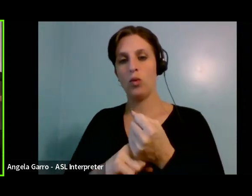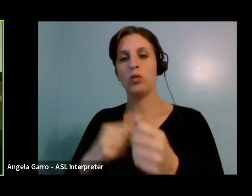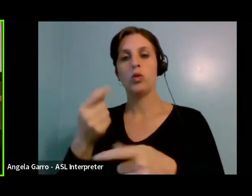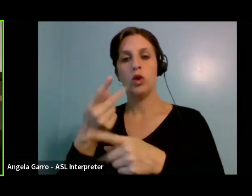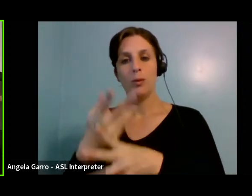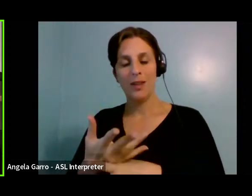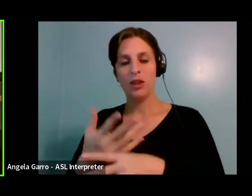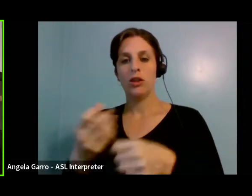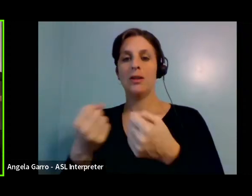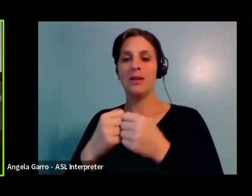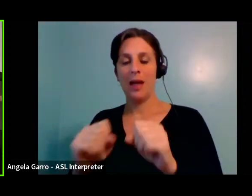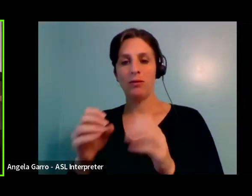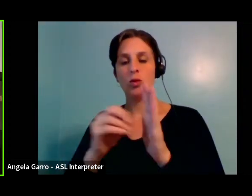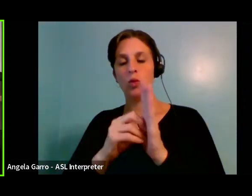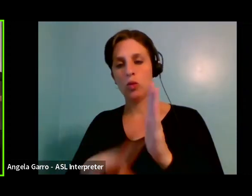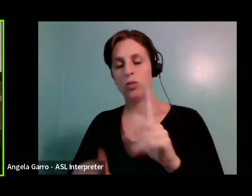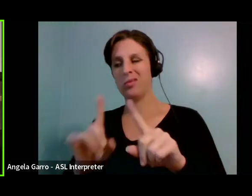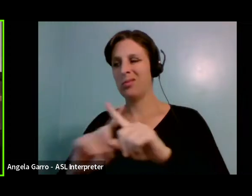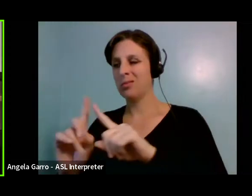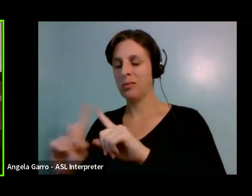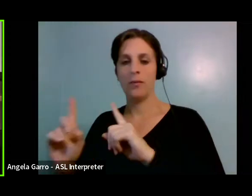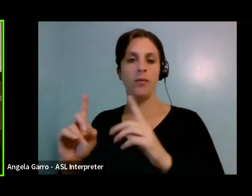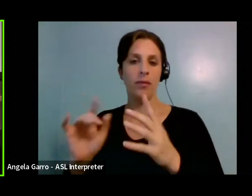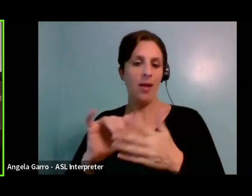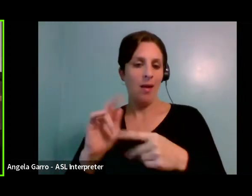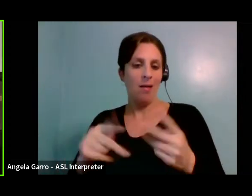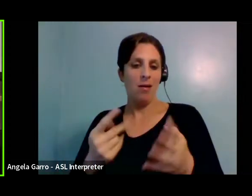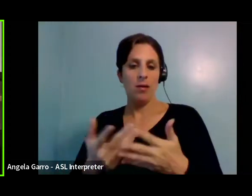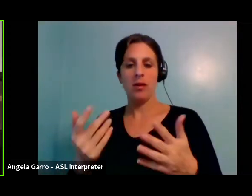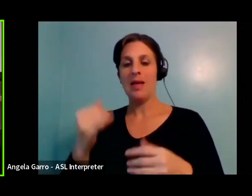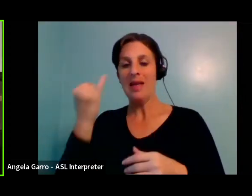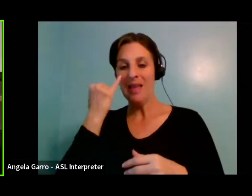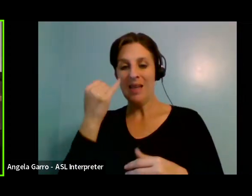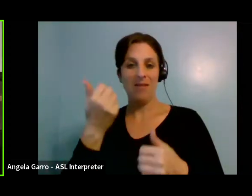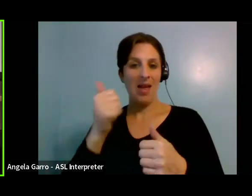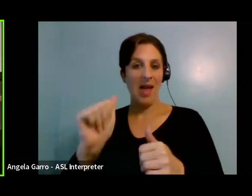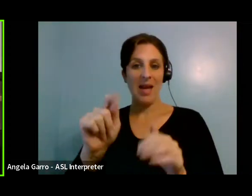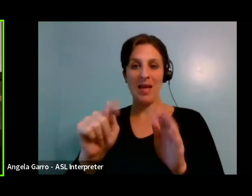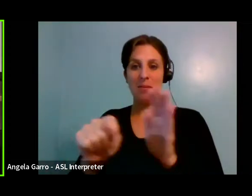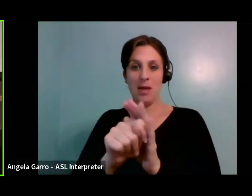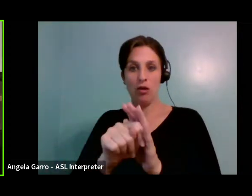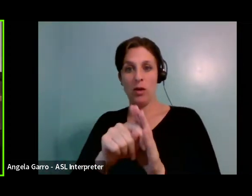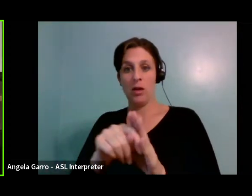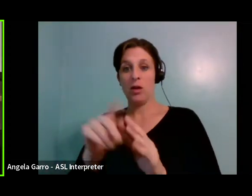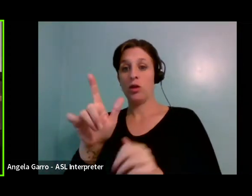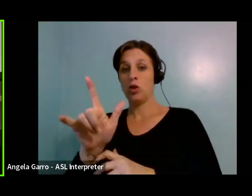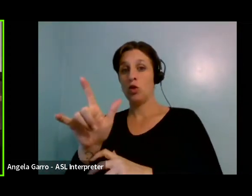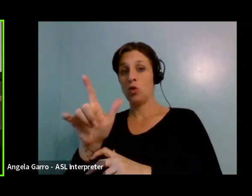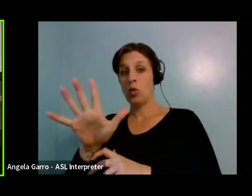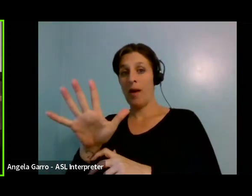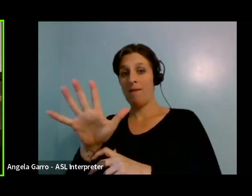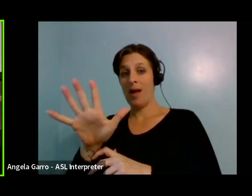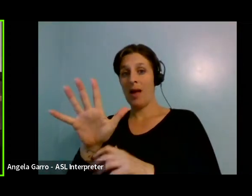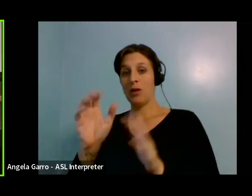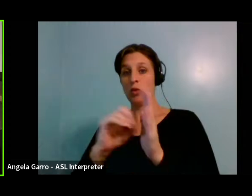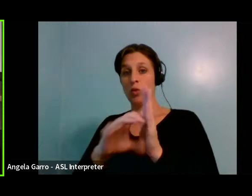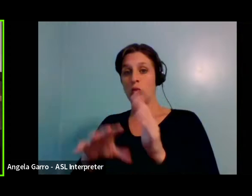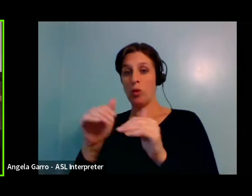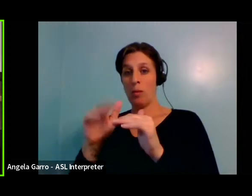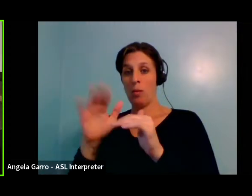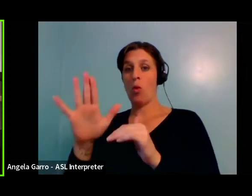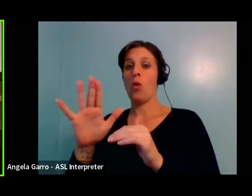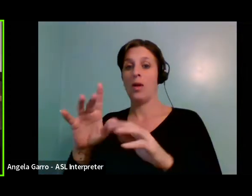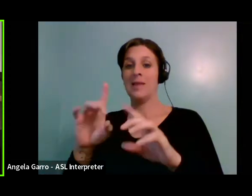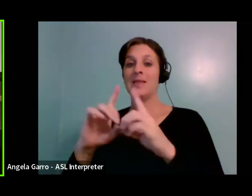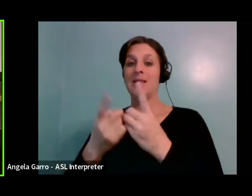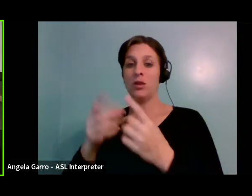supervision, safety of students, all those kinds of things, that if any period were 25 students or more, the district would then go and